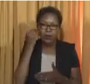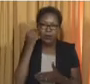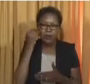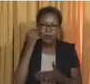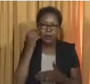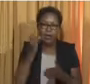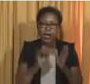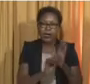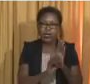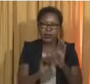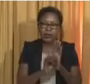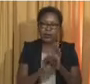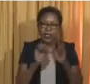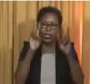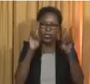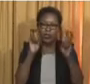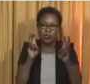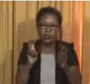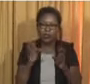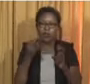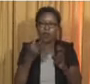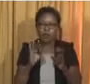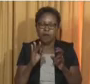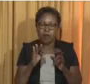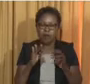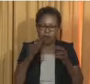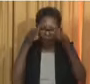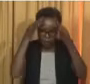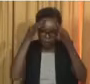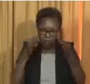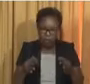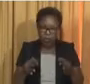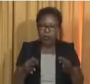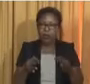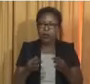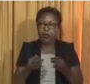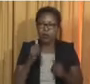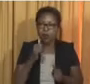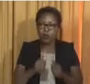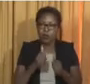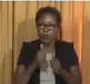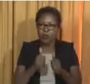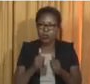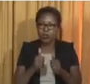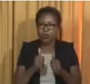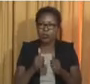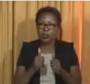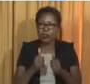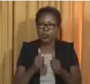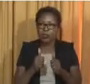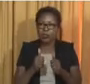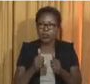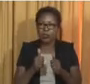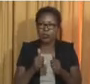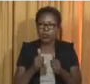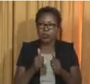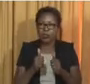identified issues for determination, which they duly did,